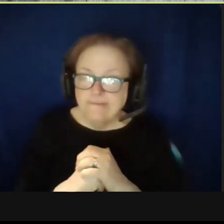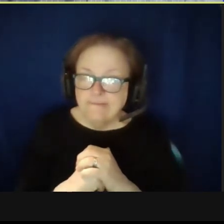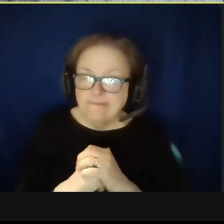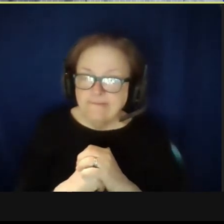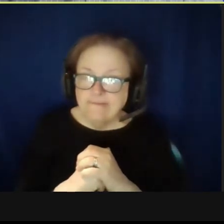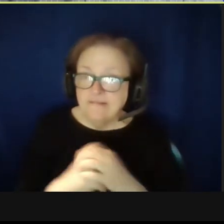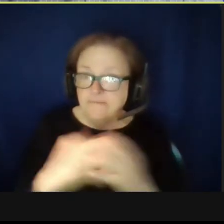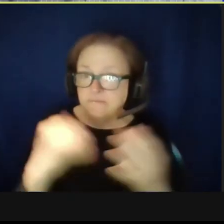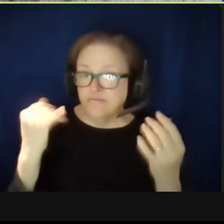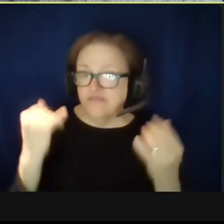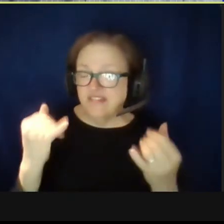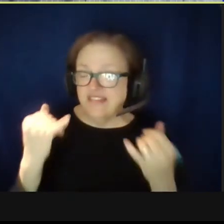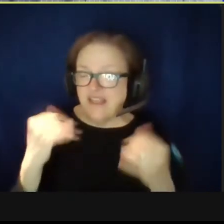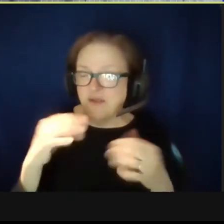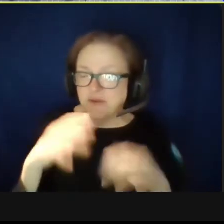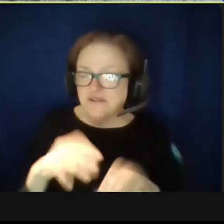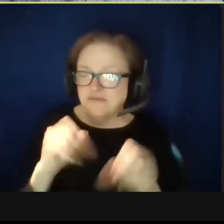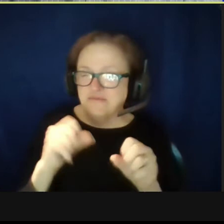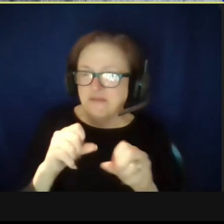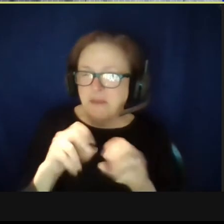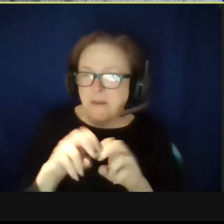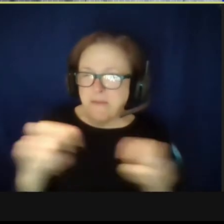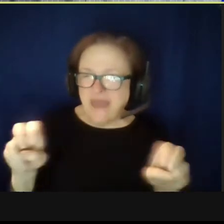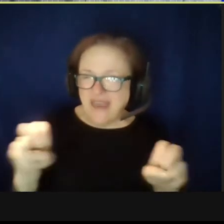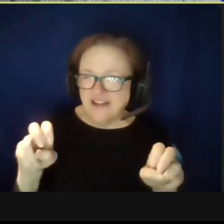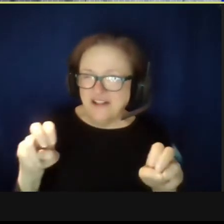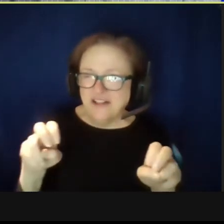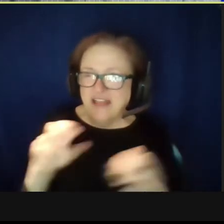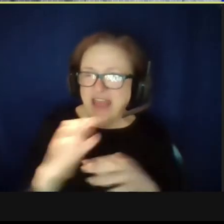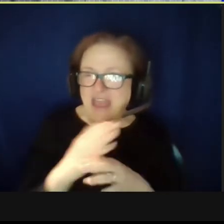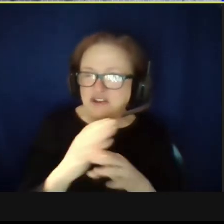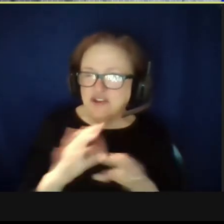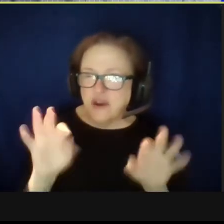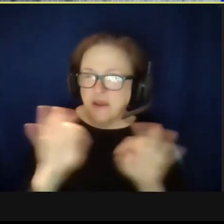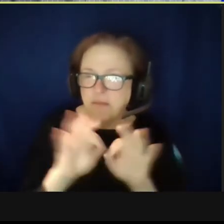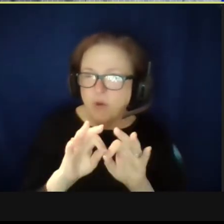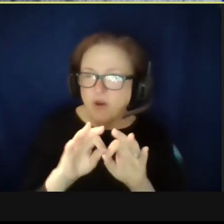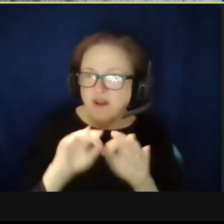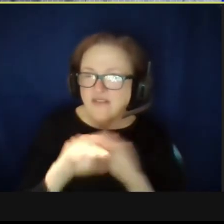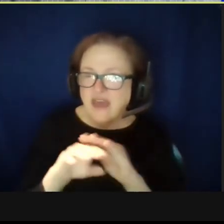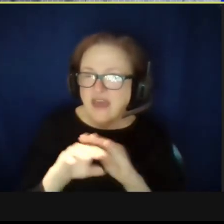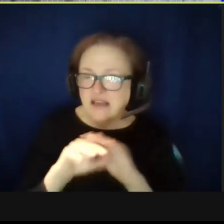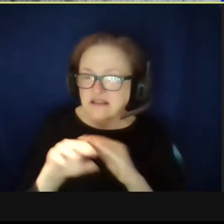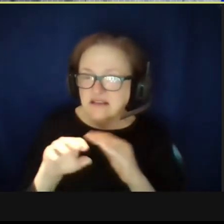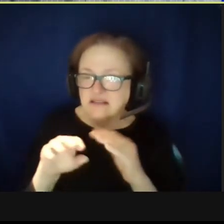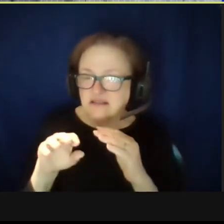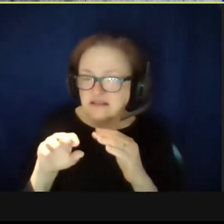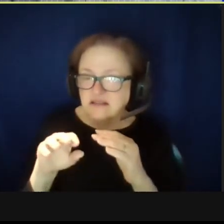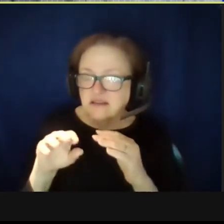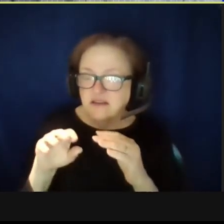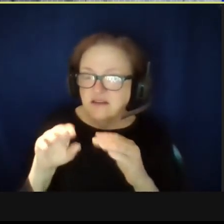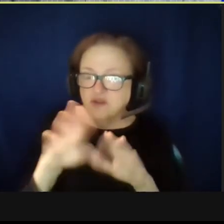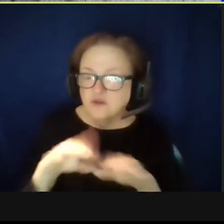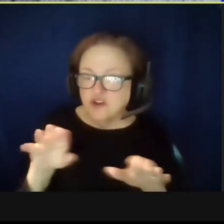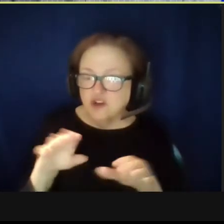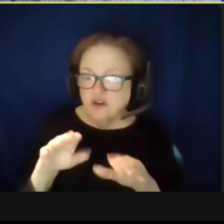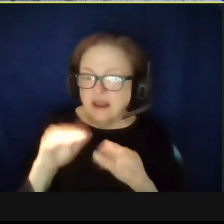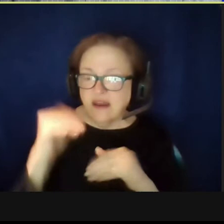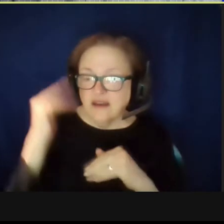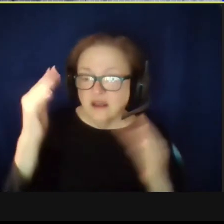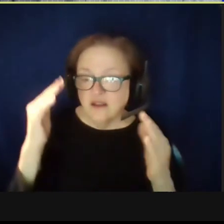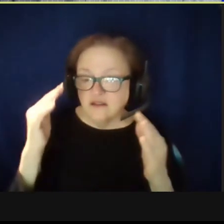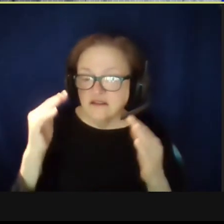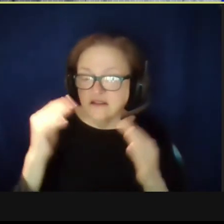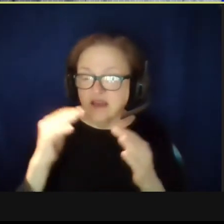Now we would like to have our panel of experts come on and share the importance of access to peers and adults. I would like to take a moment